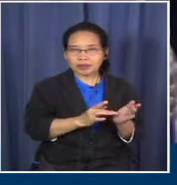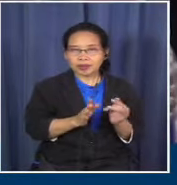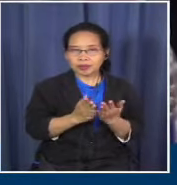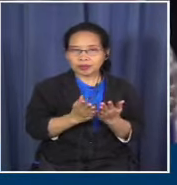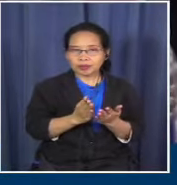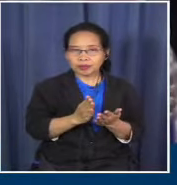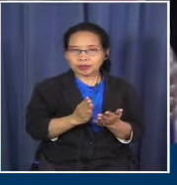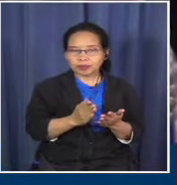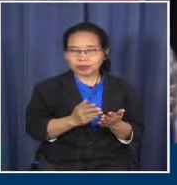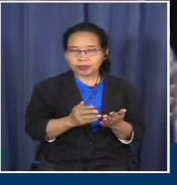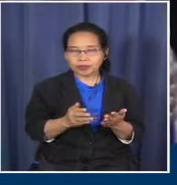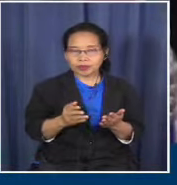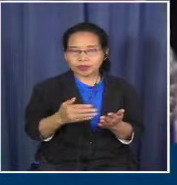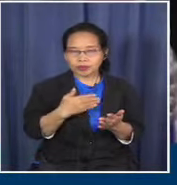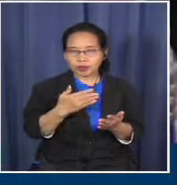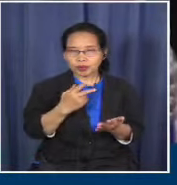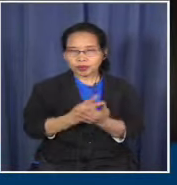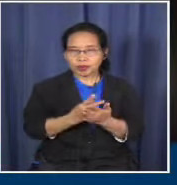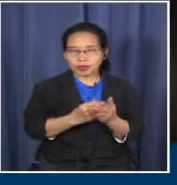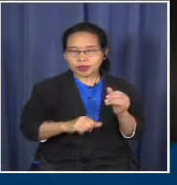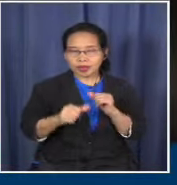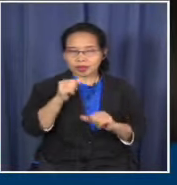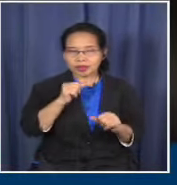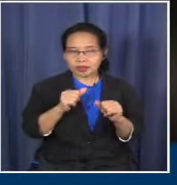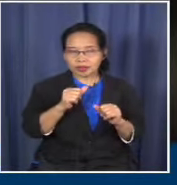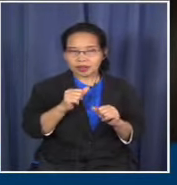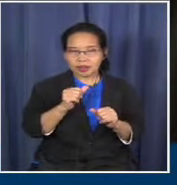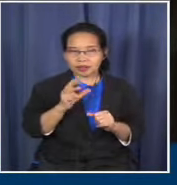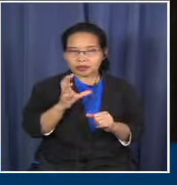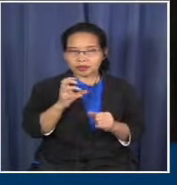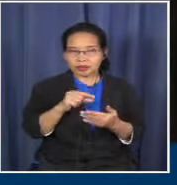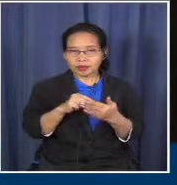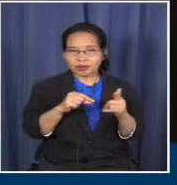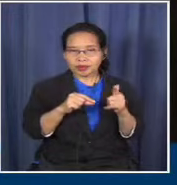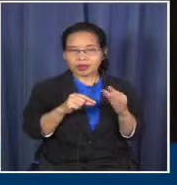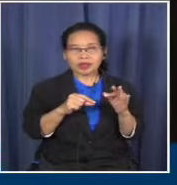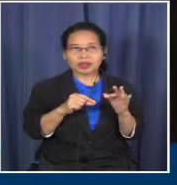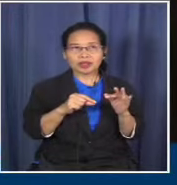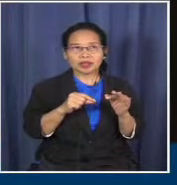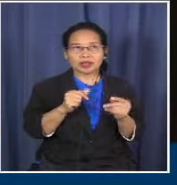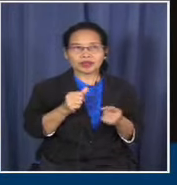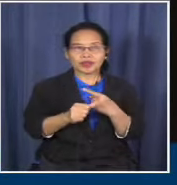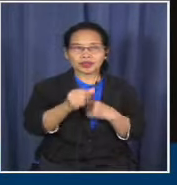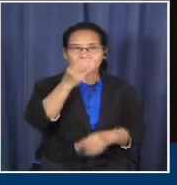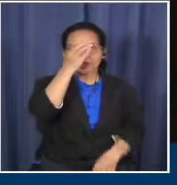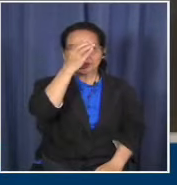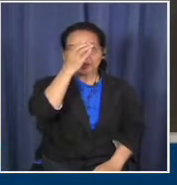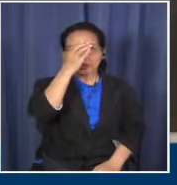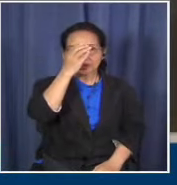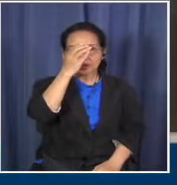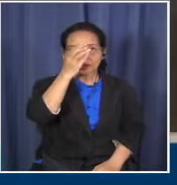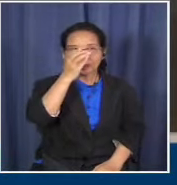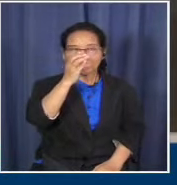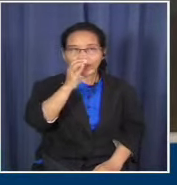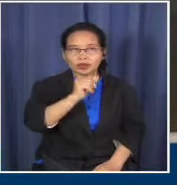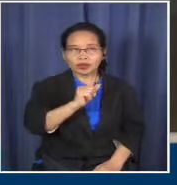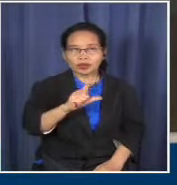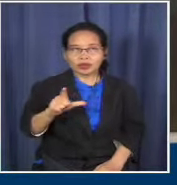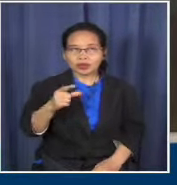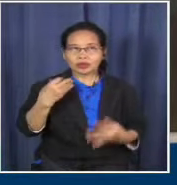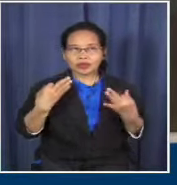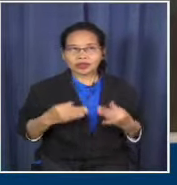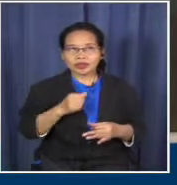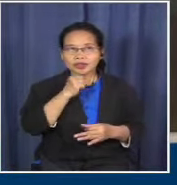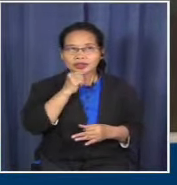Bible. Let us read the Bible first before proving it in science. In 15:39 of 1